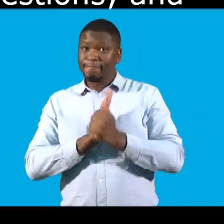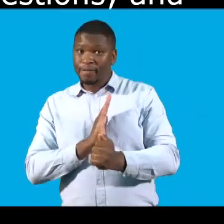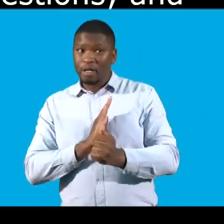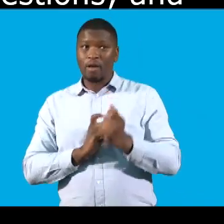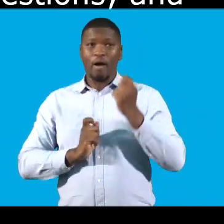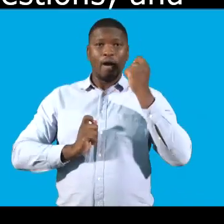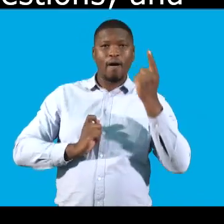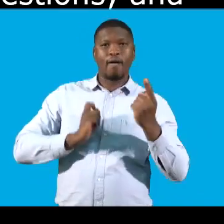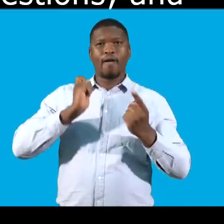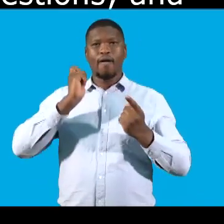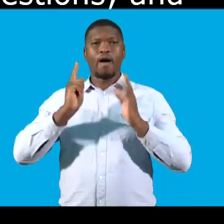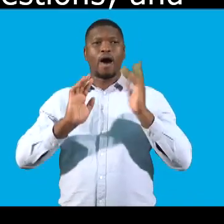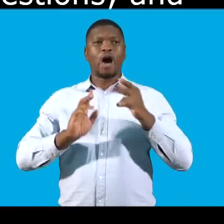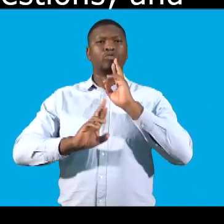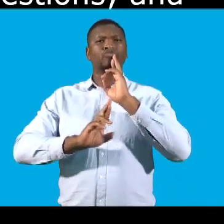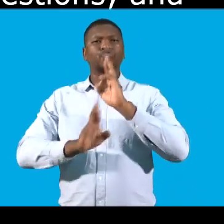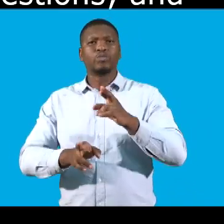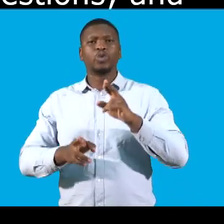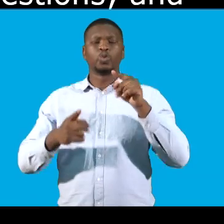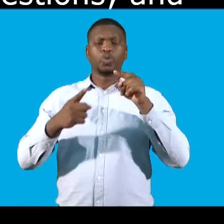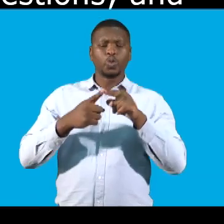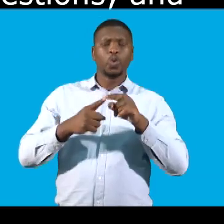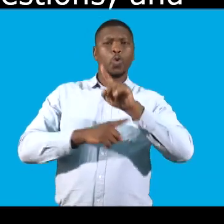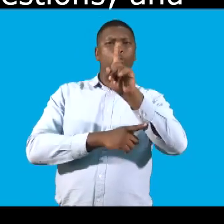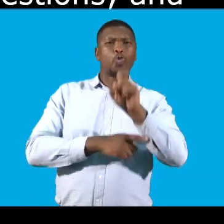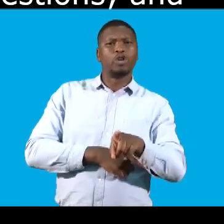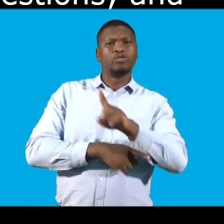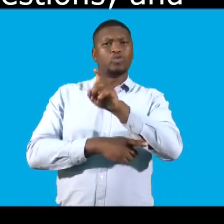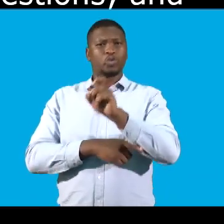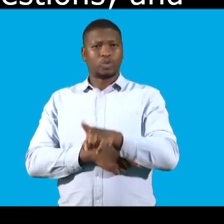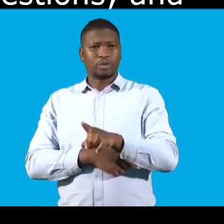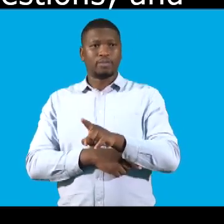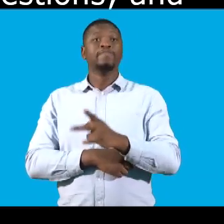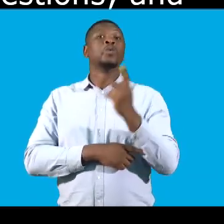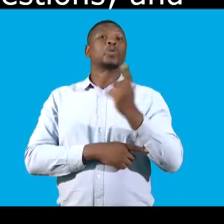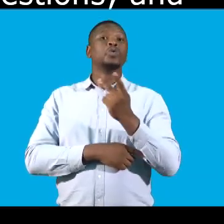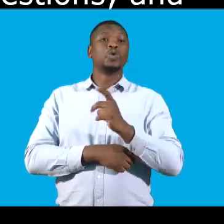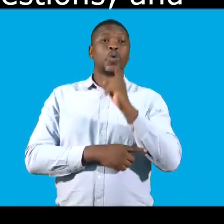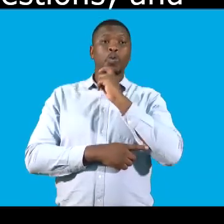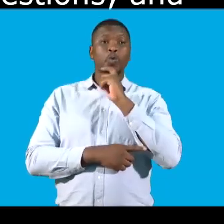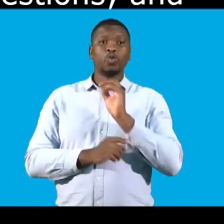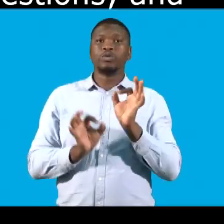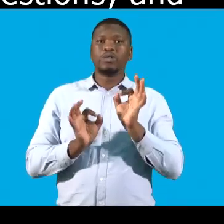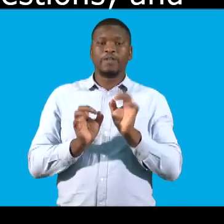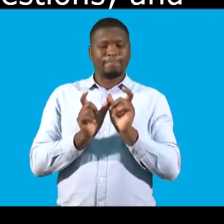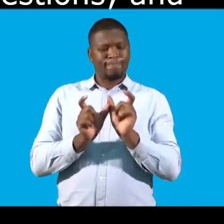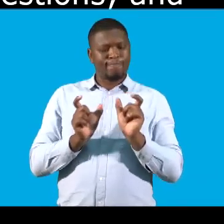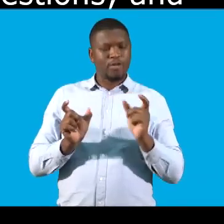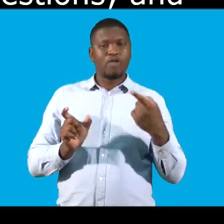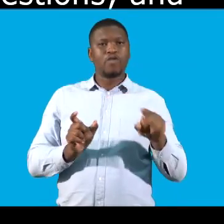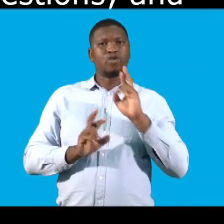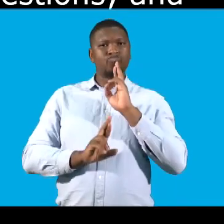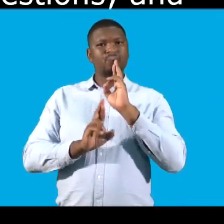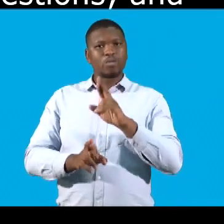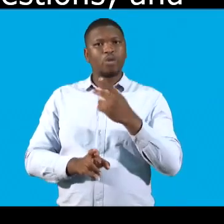and understanding how to respond to questions based on question verbs, using the correct vocabulary